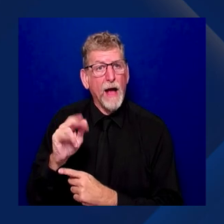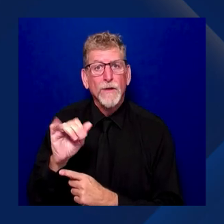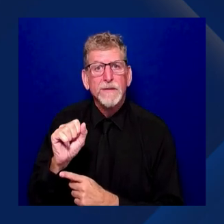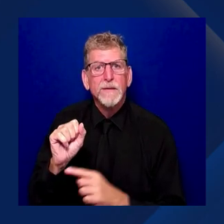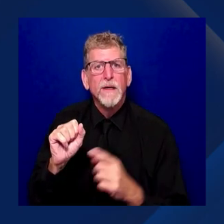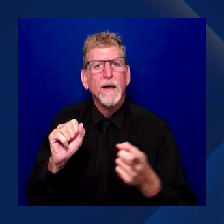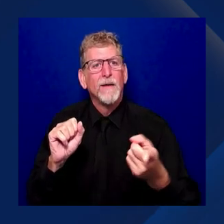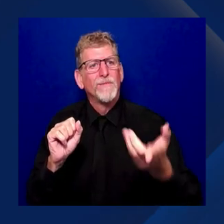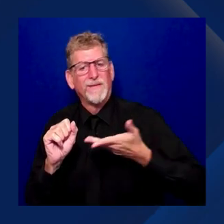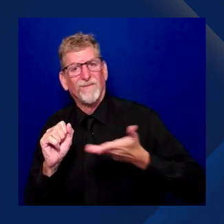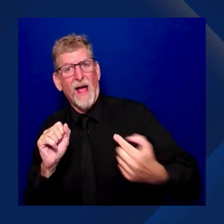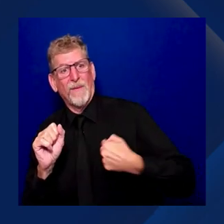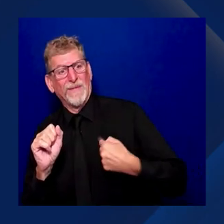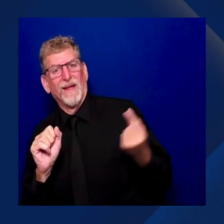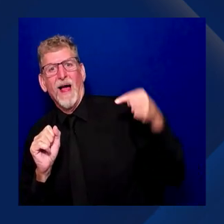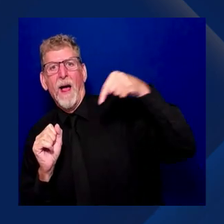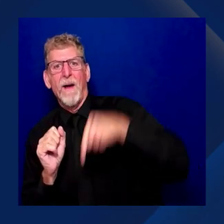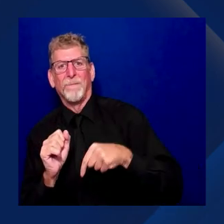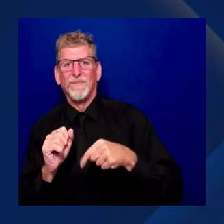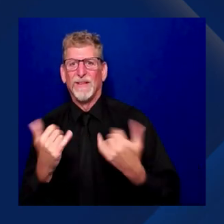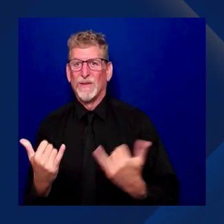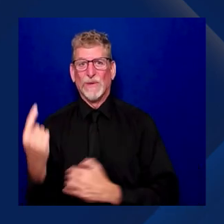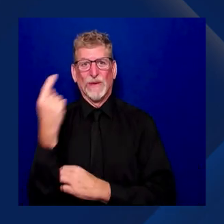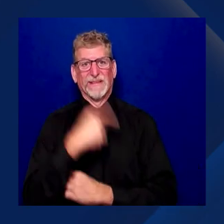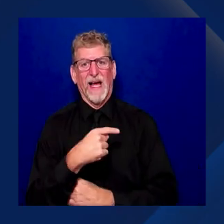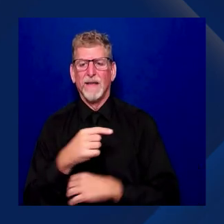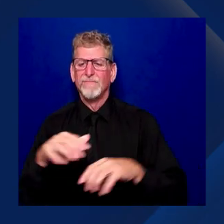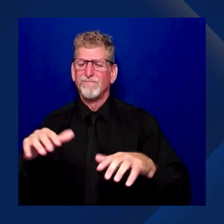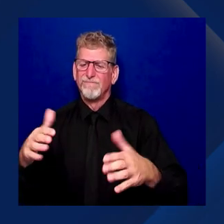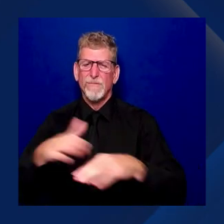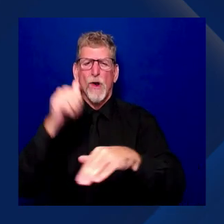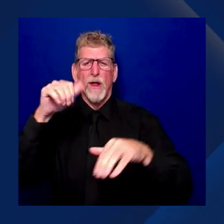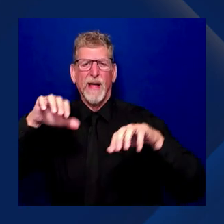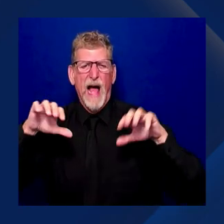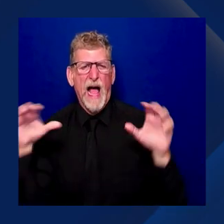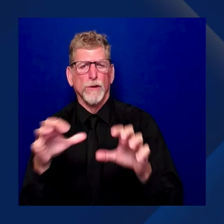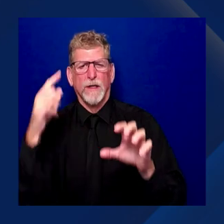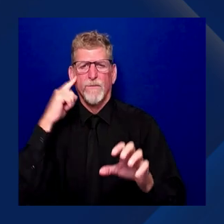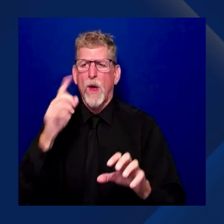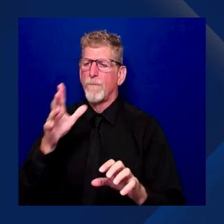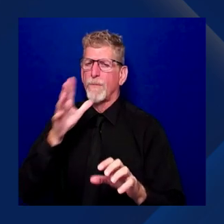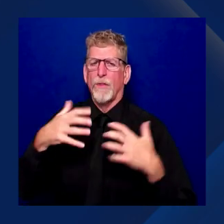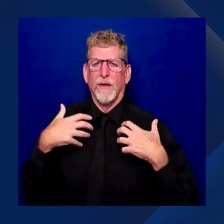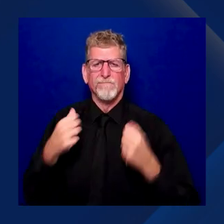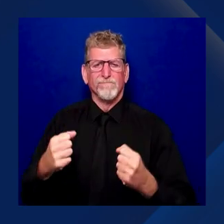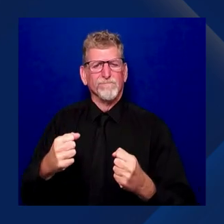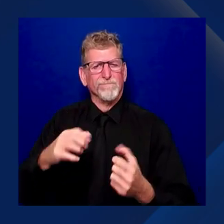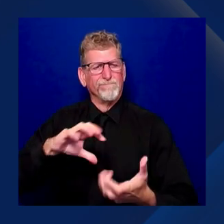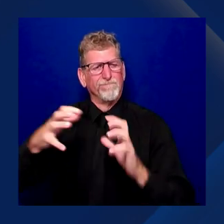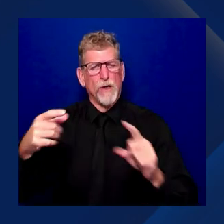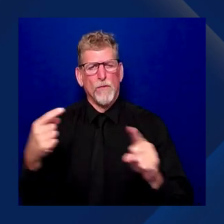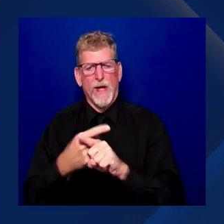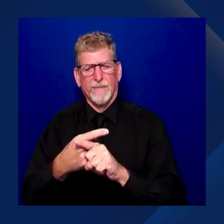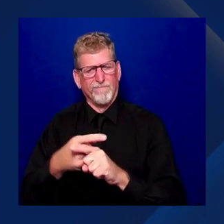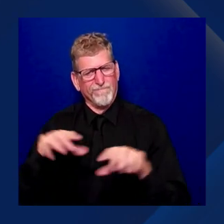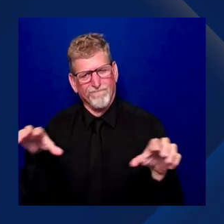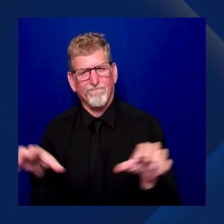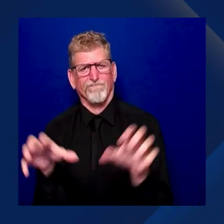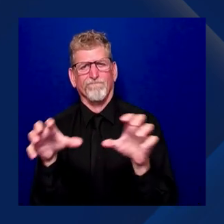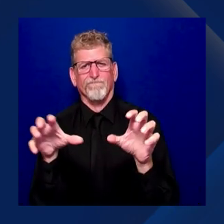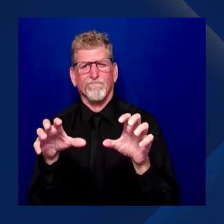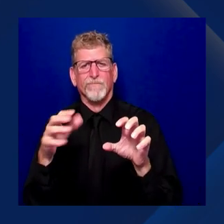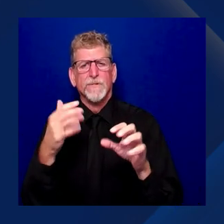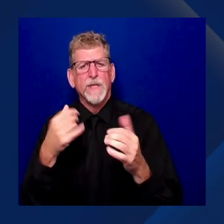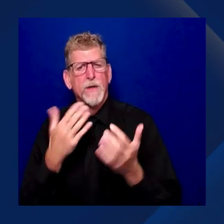for raising this issue at the highest levels of government. In America, the wealthiest nation in the world,